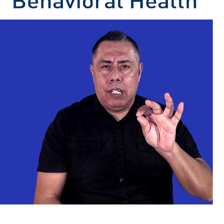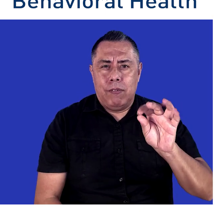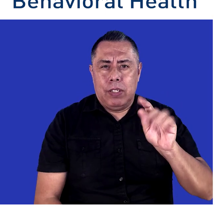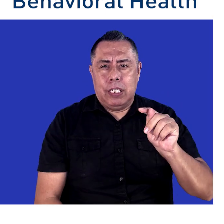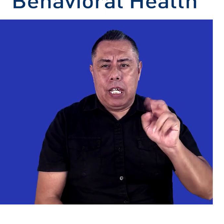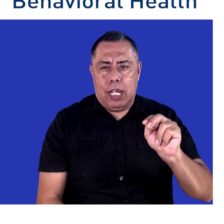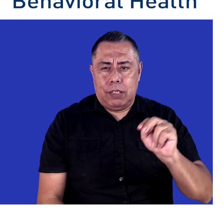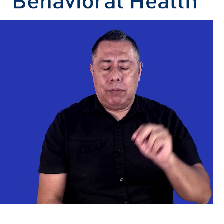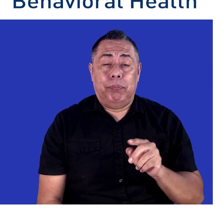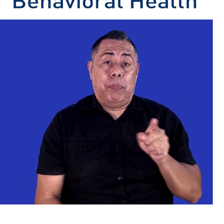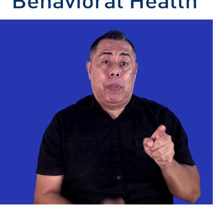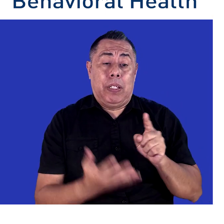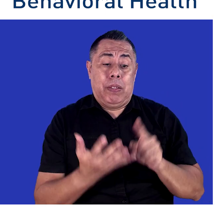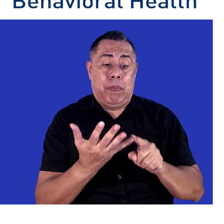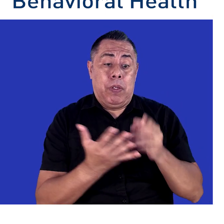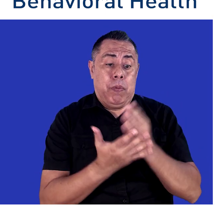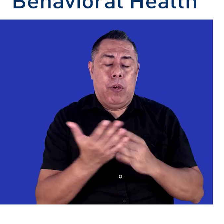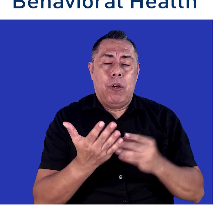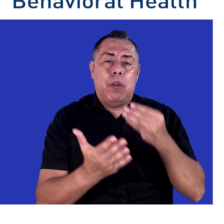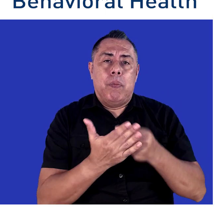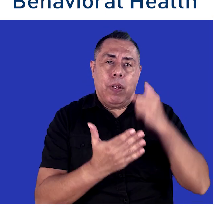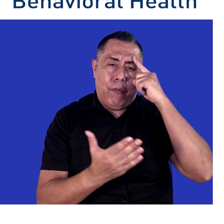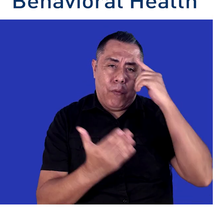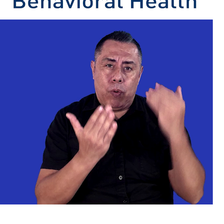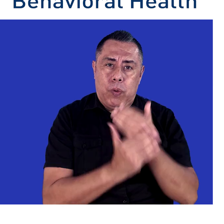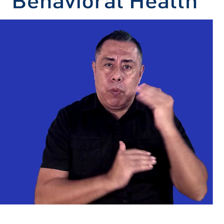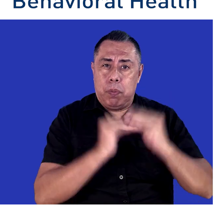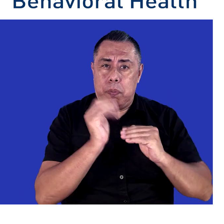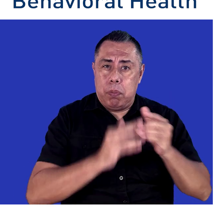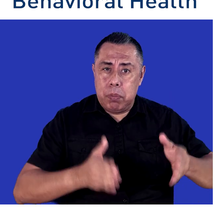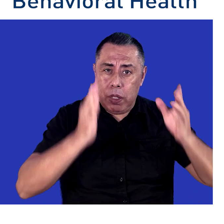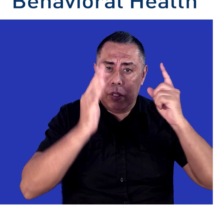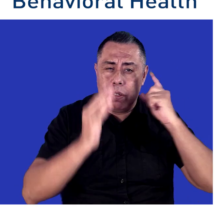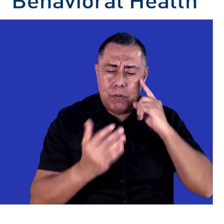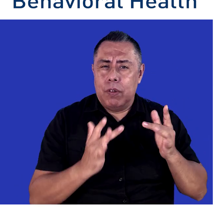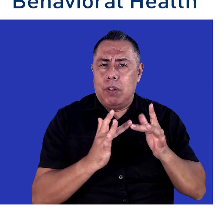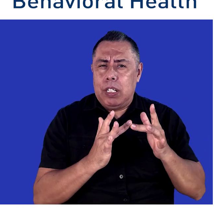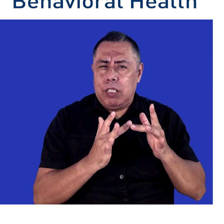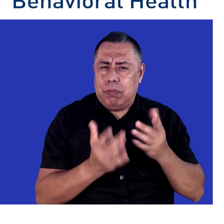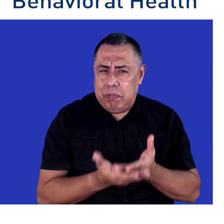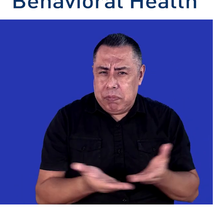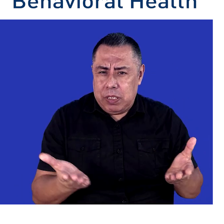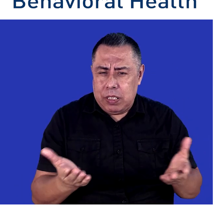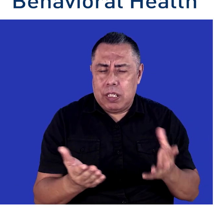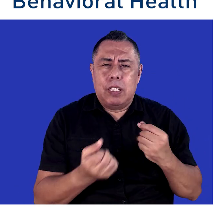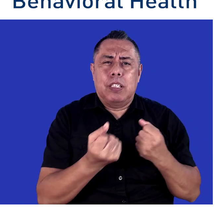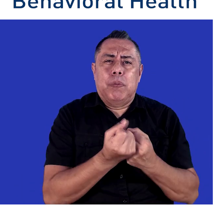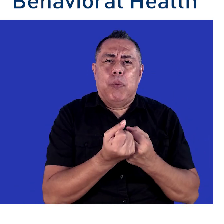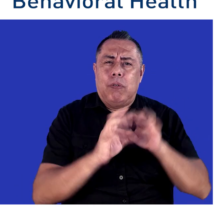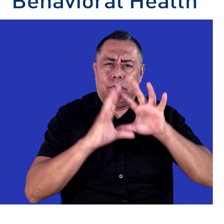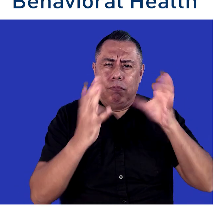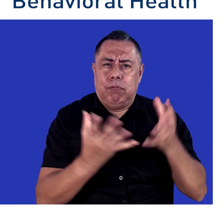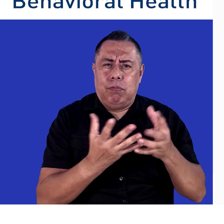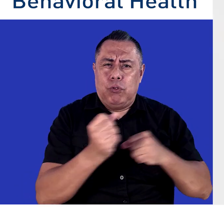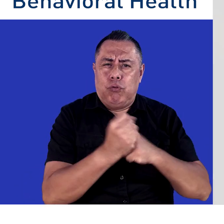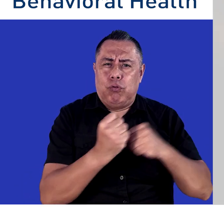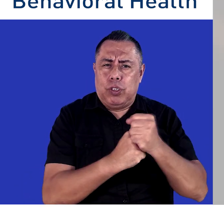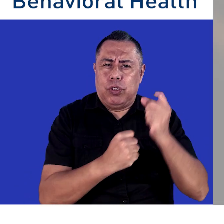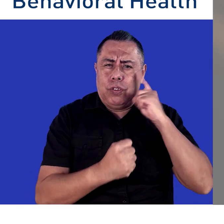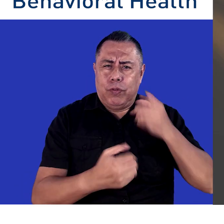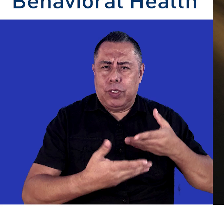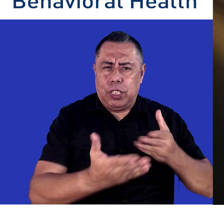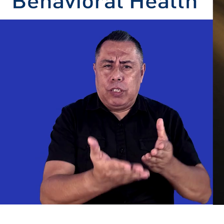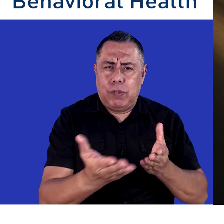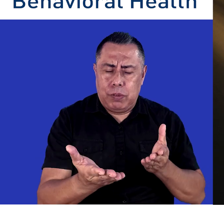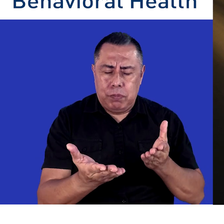short. This component funds new buildings or information technology to support the infrastructure of service